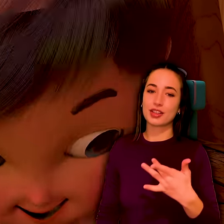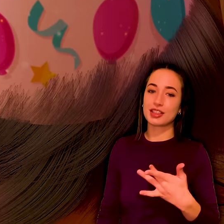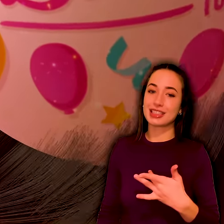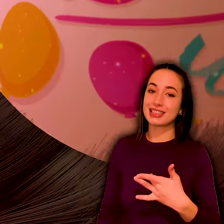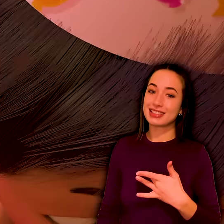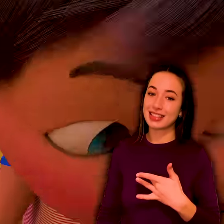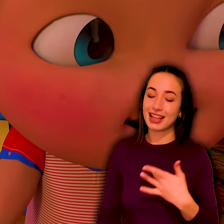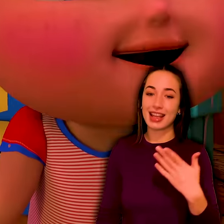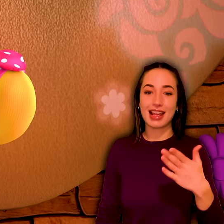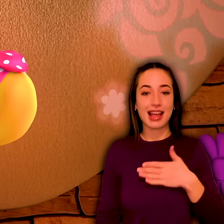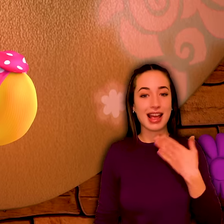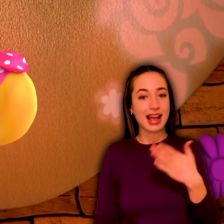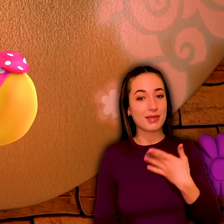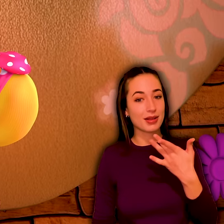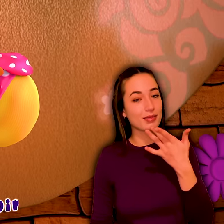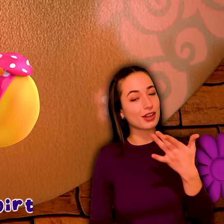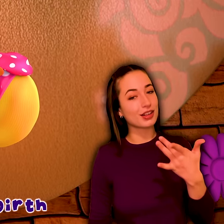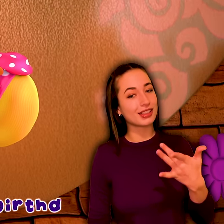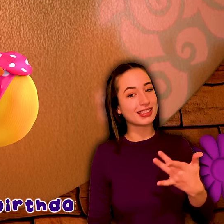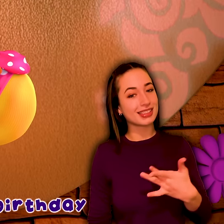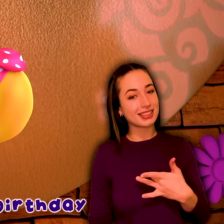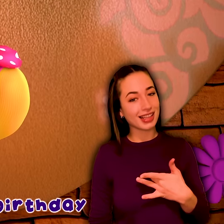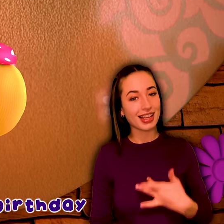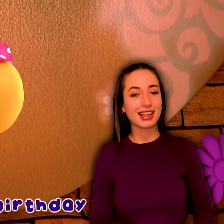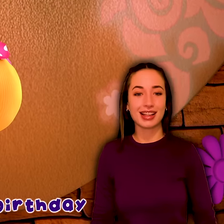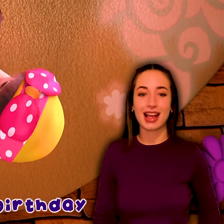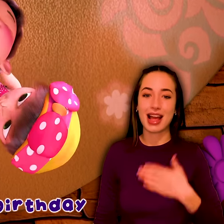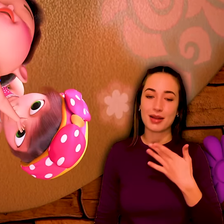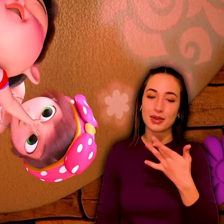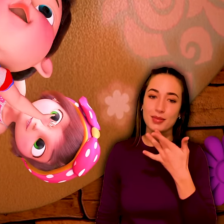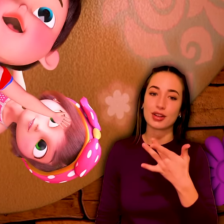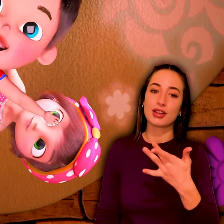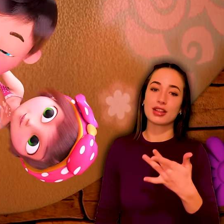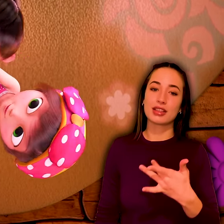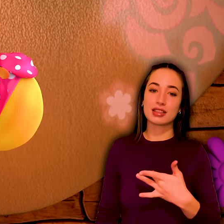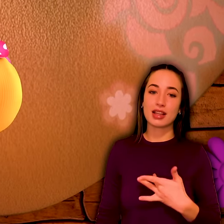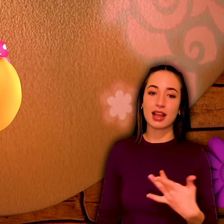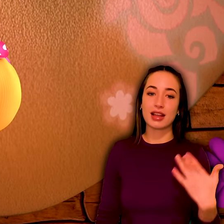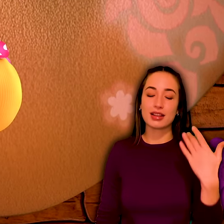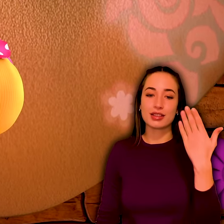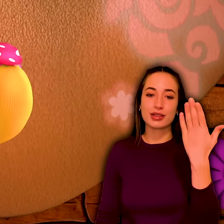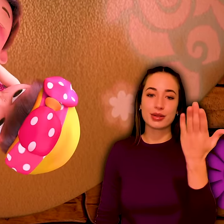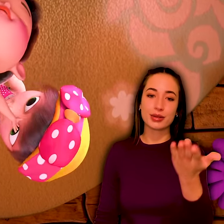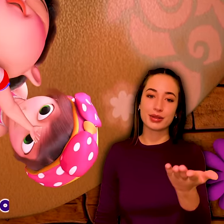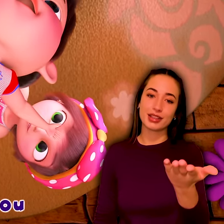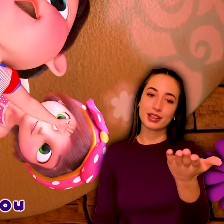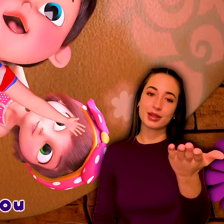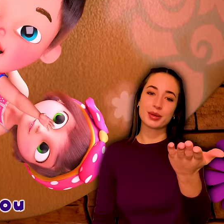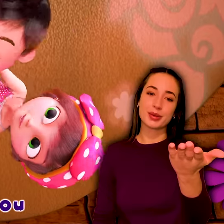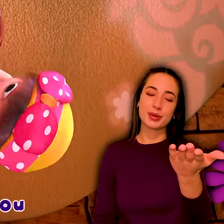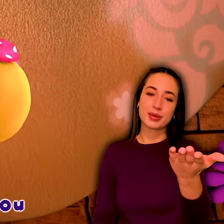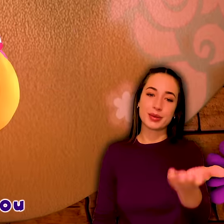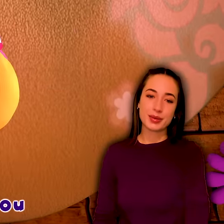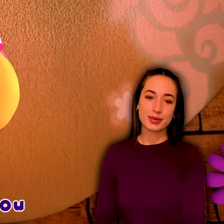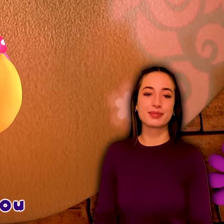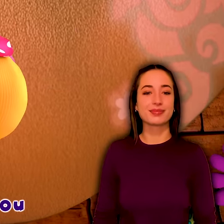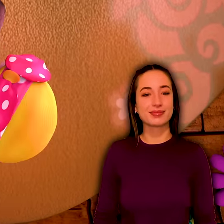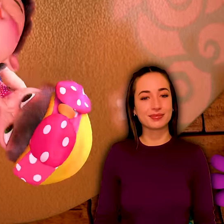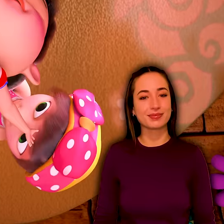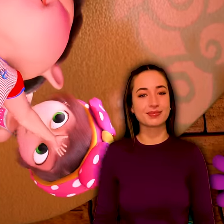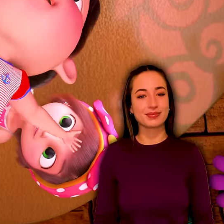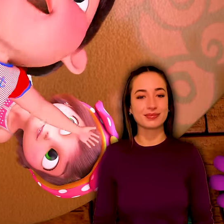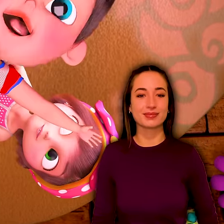happy birthday happy birthday happy birthday to you